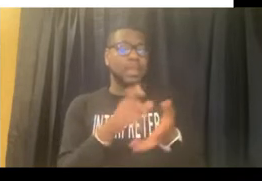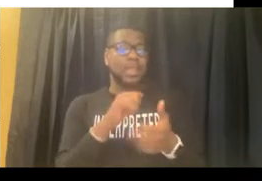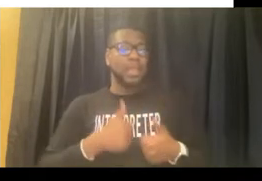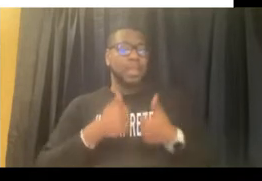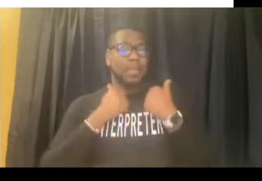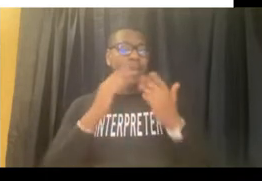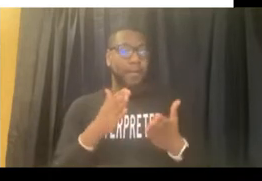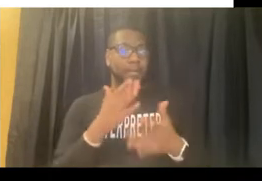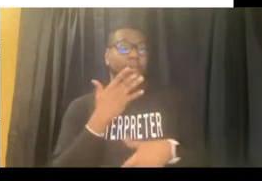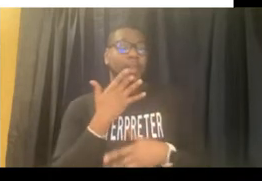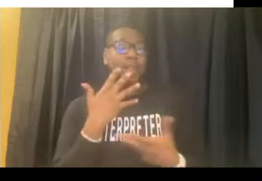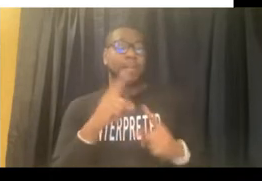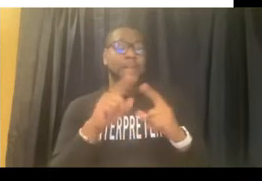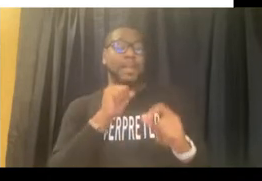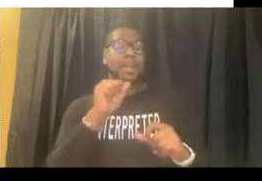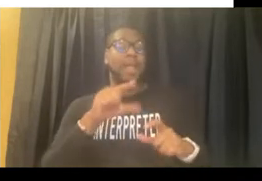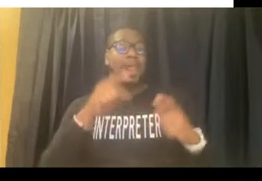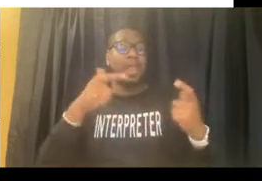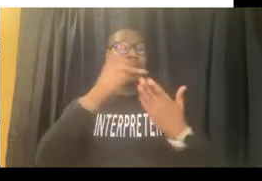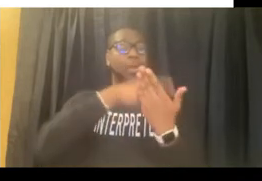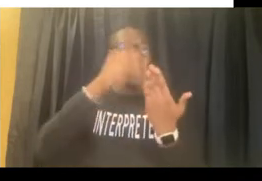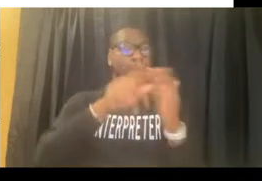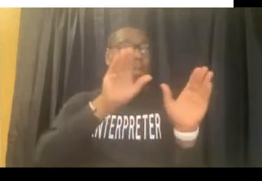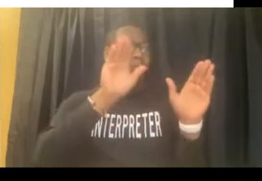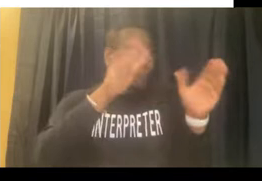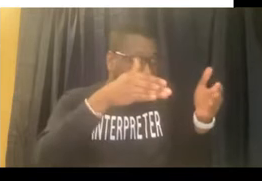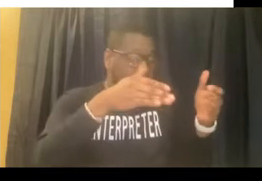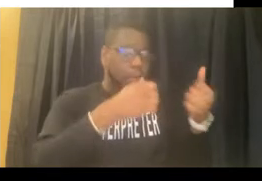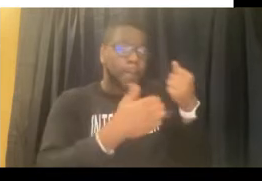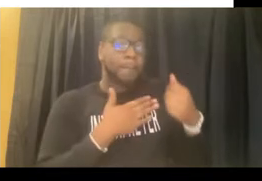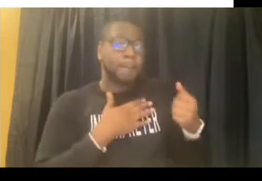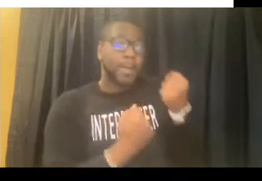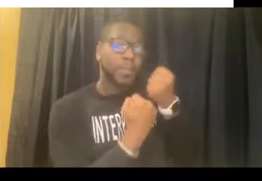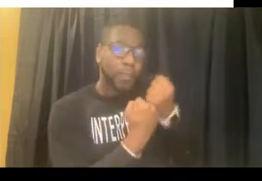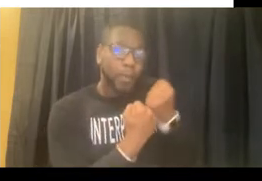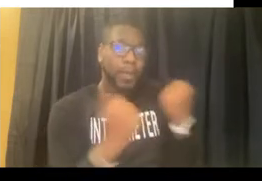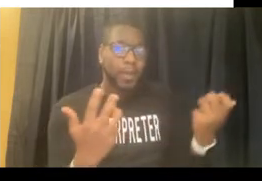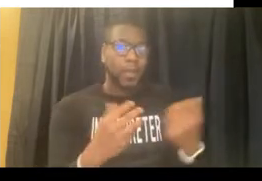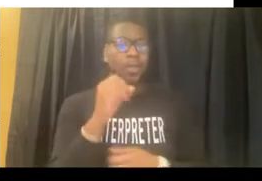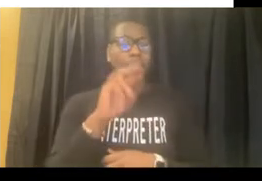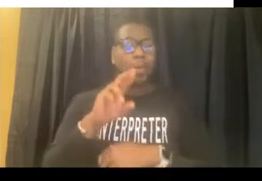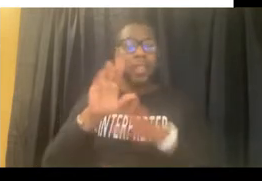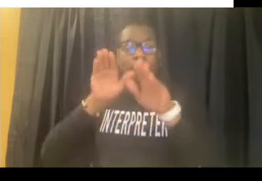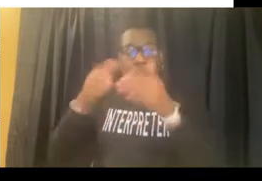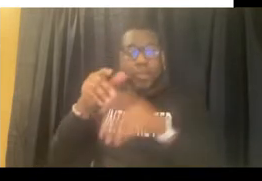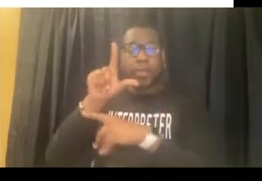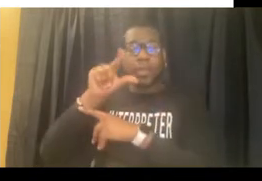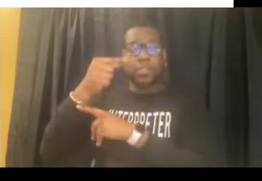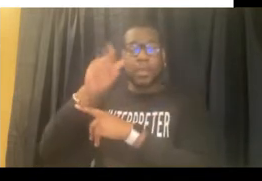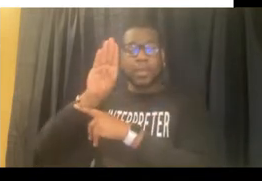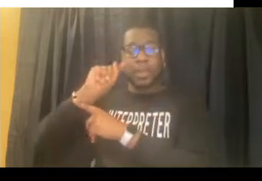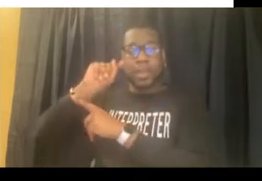is focused on supporting us. And there's not a lot of programming that focuses on LGBTQ individuals. We have a